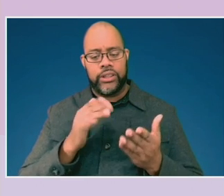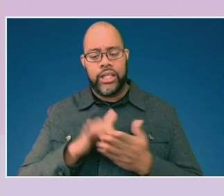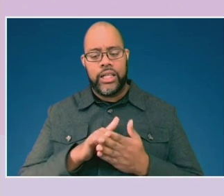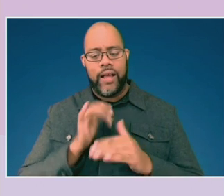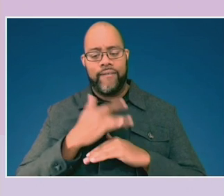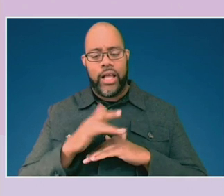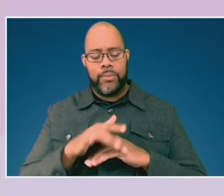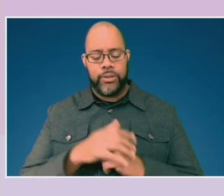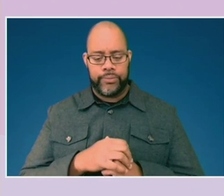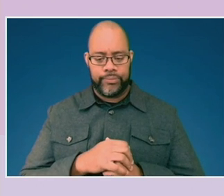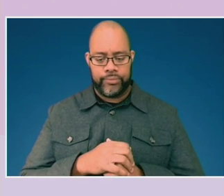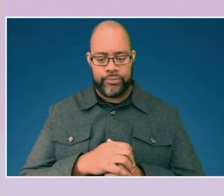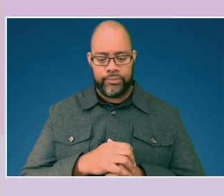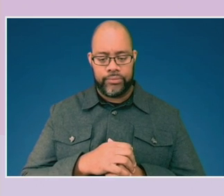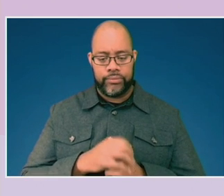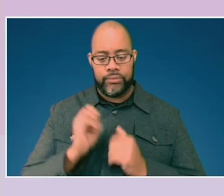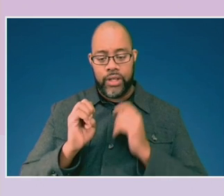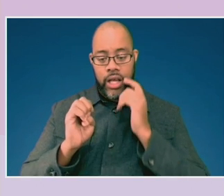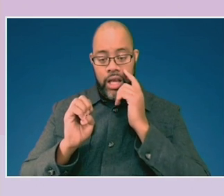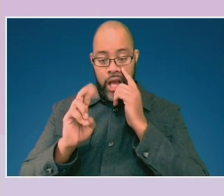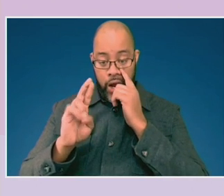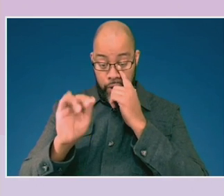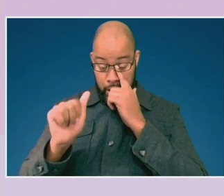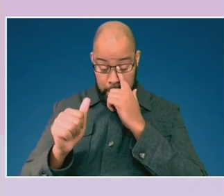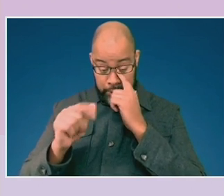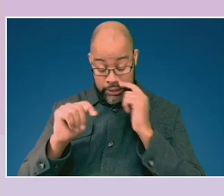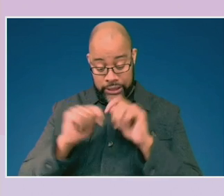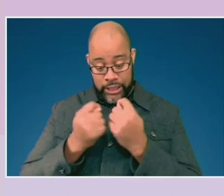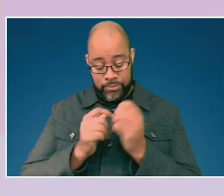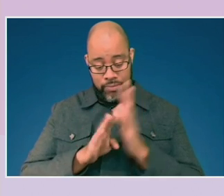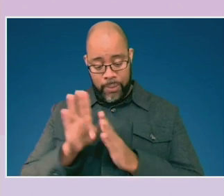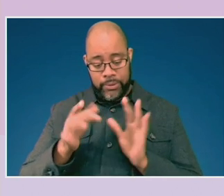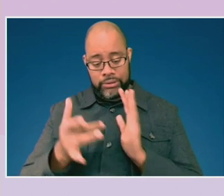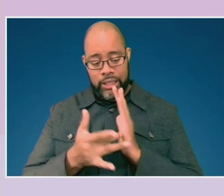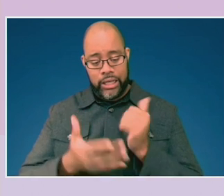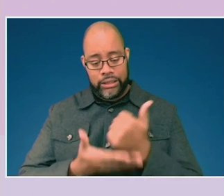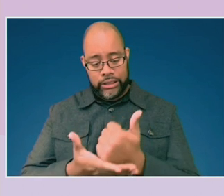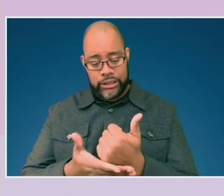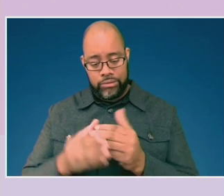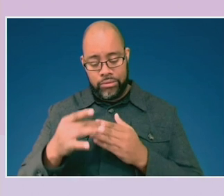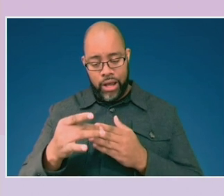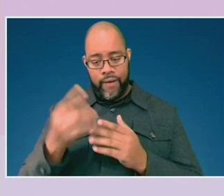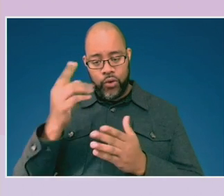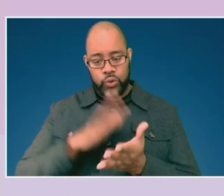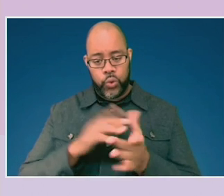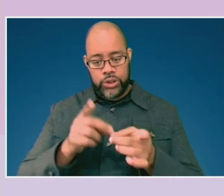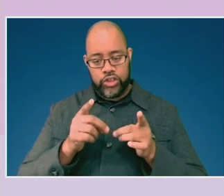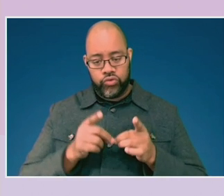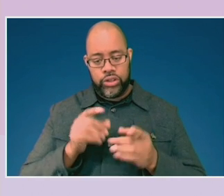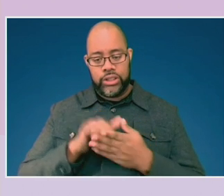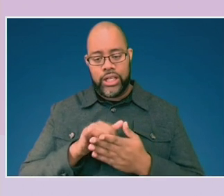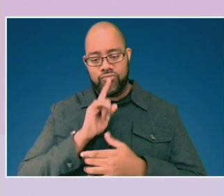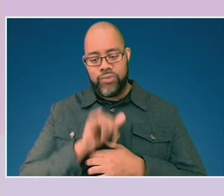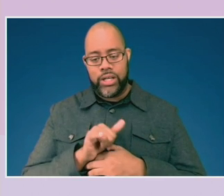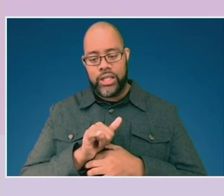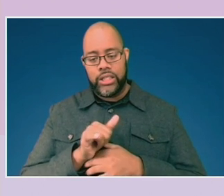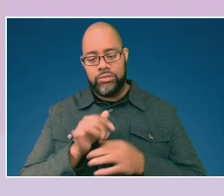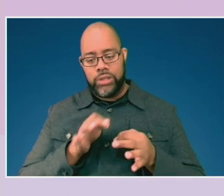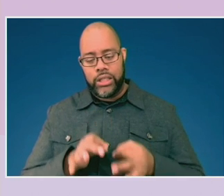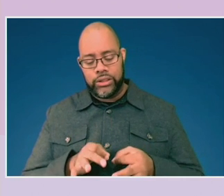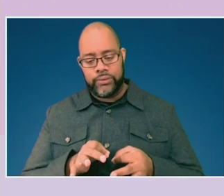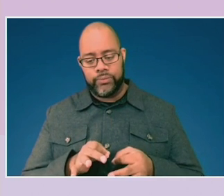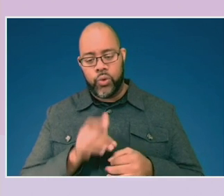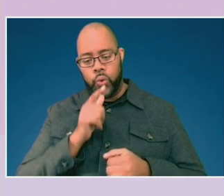available. Erica's team has put together a technical assistance guide for school districts that really outlines who